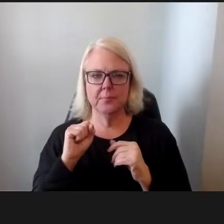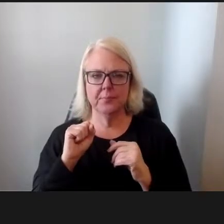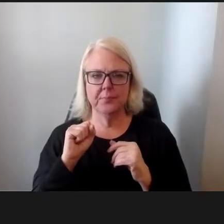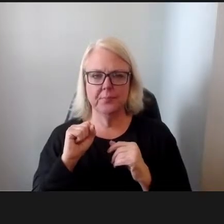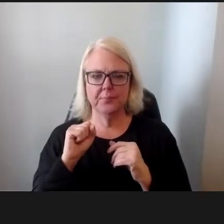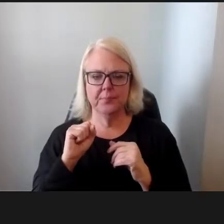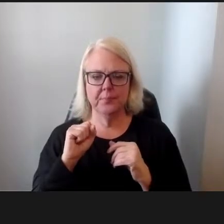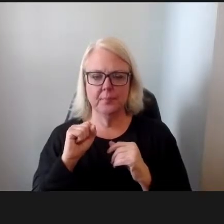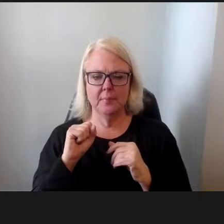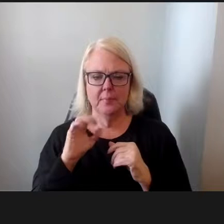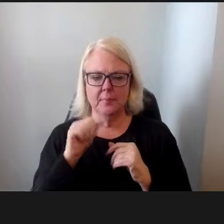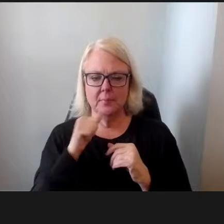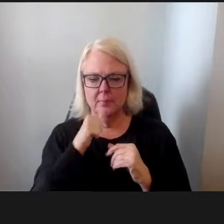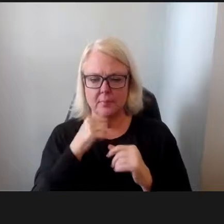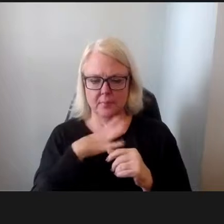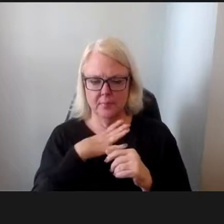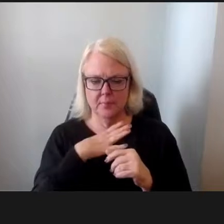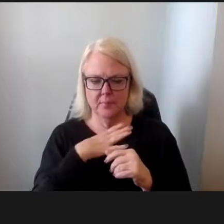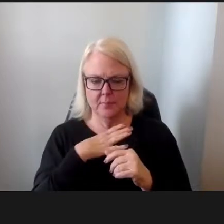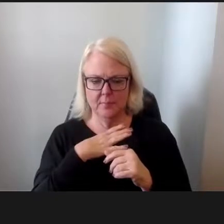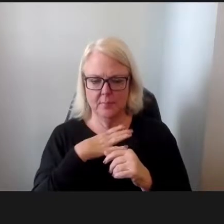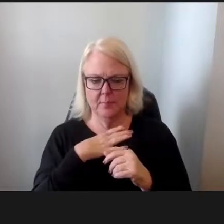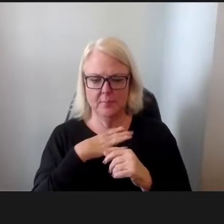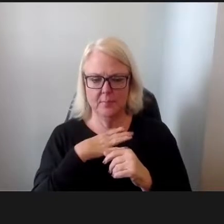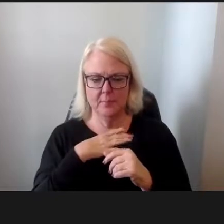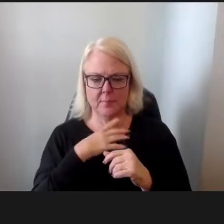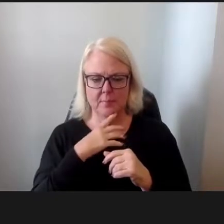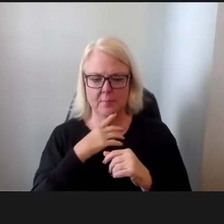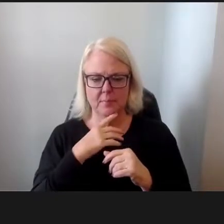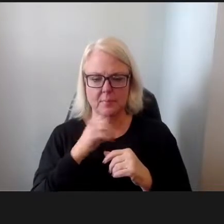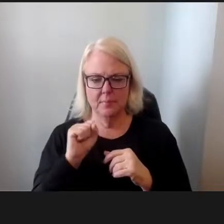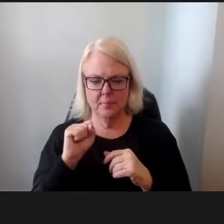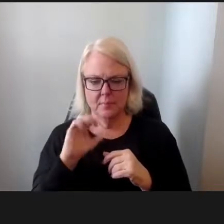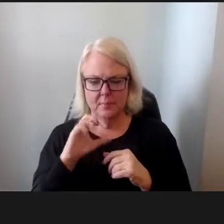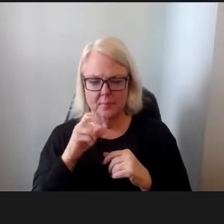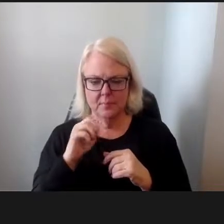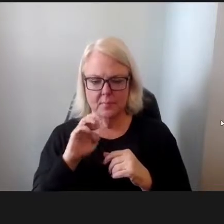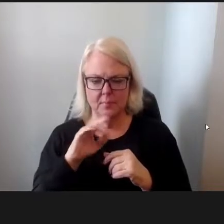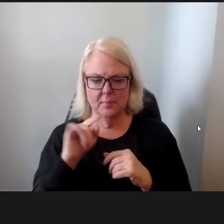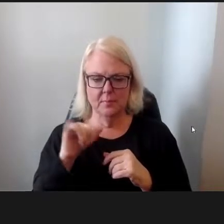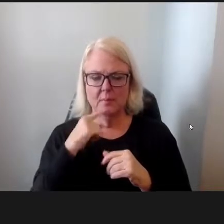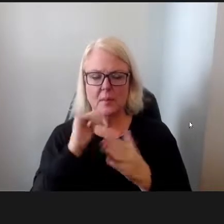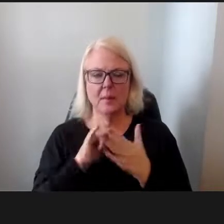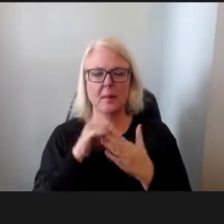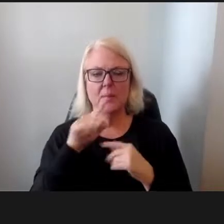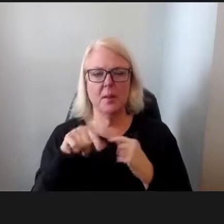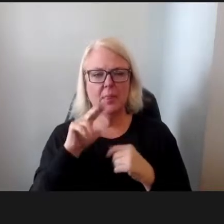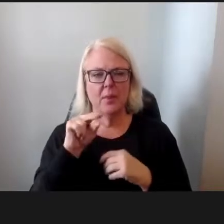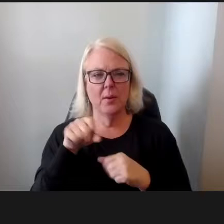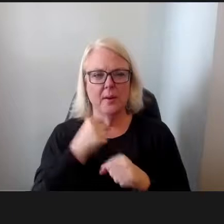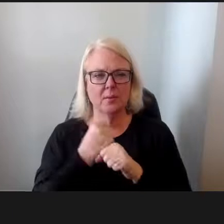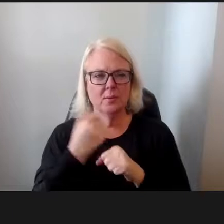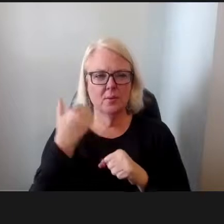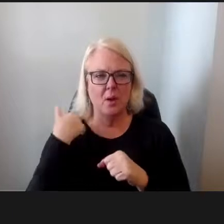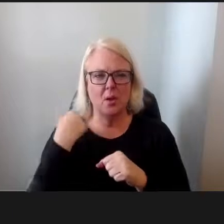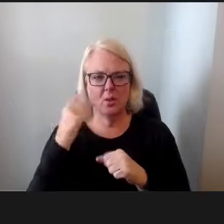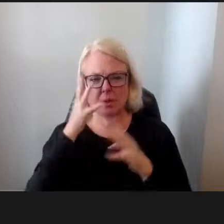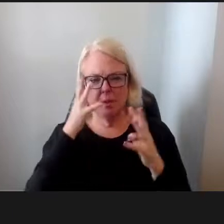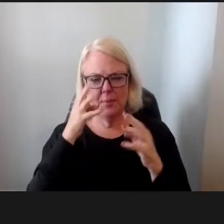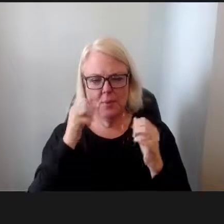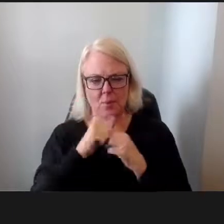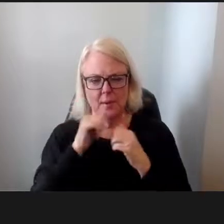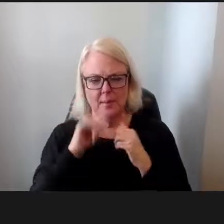a female rhetorician, came up with strategic essentialism about 30 years ago.